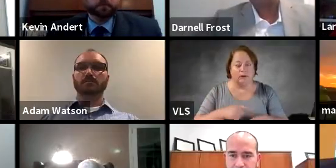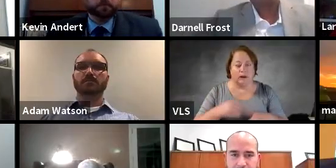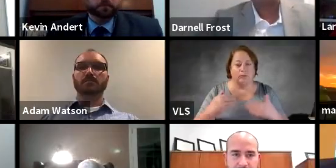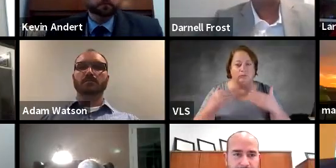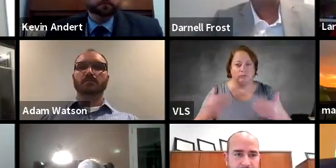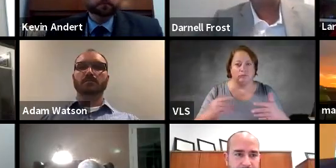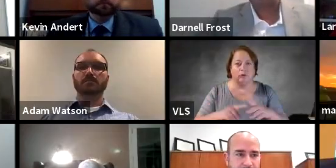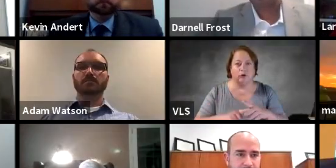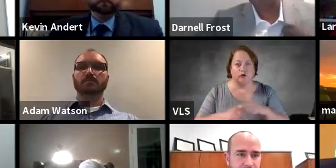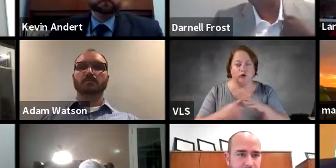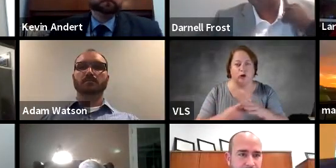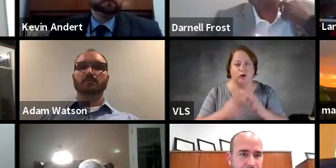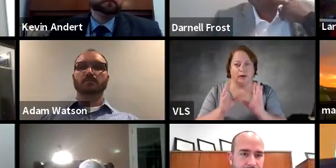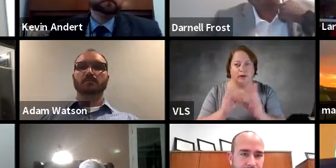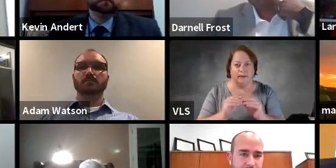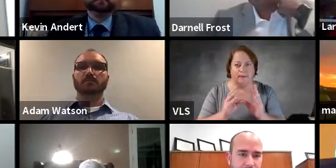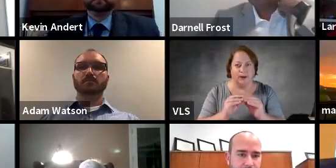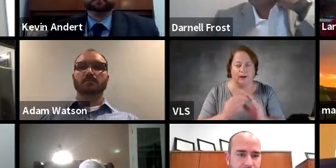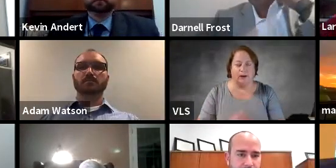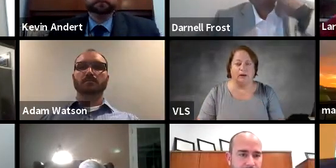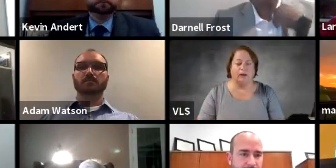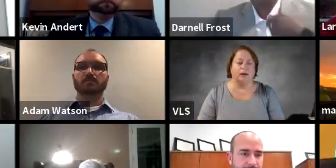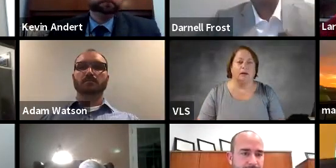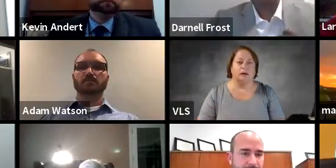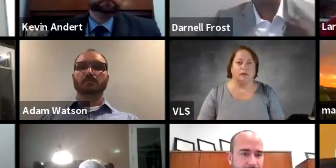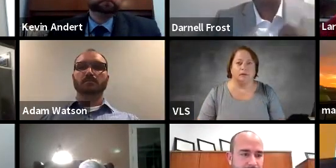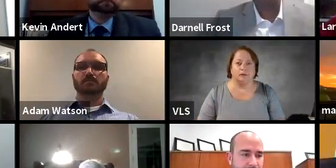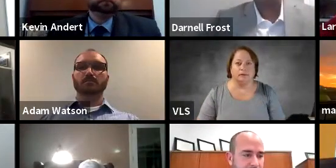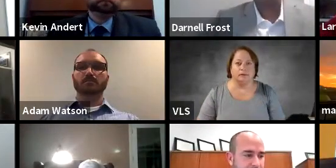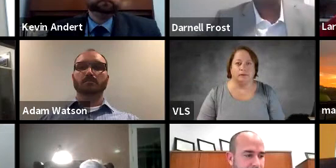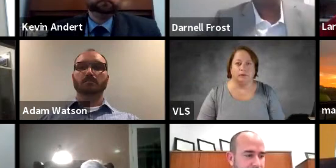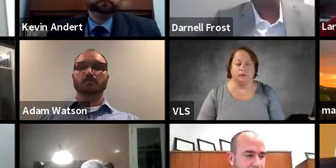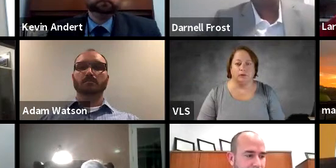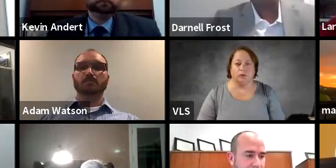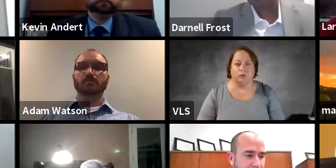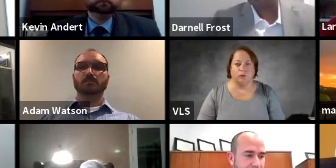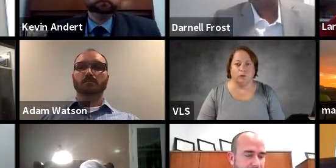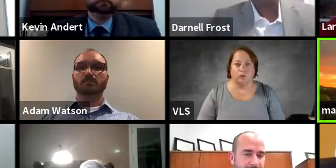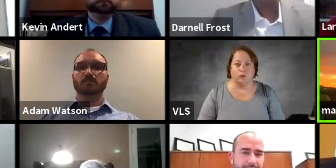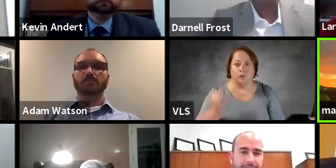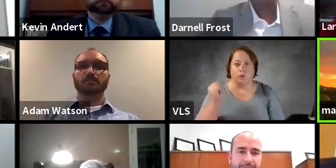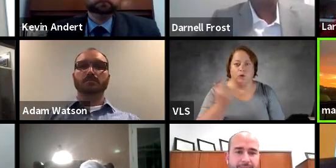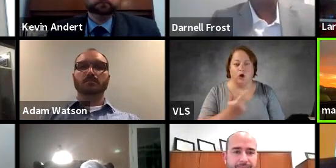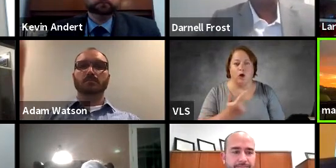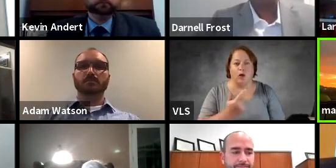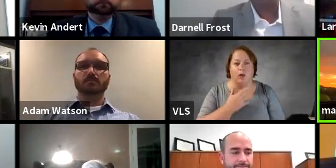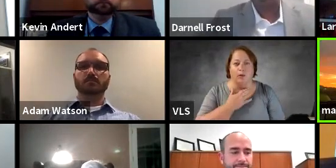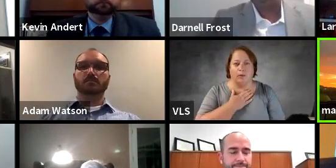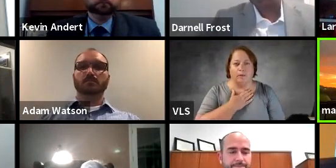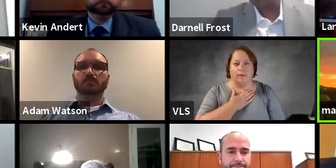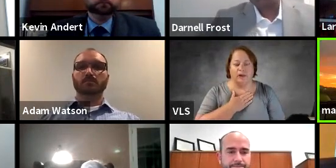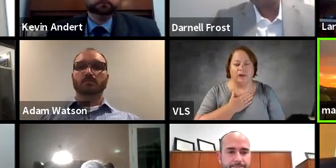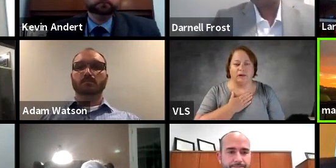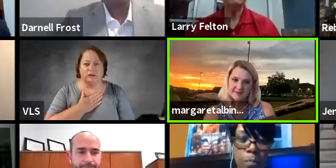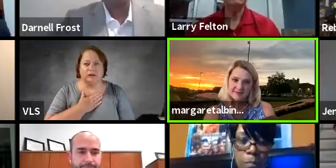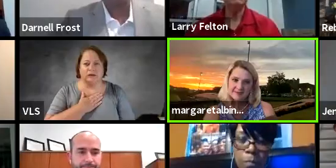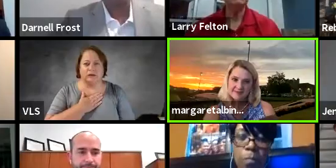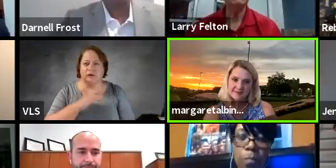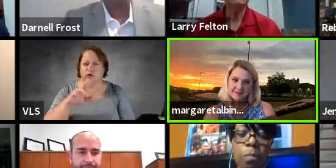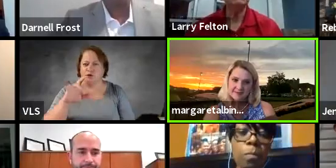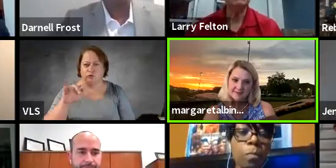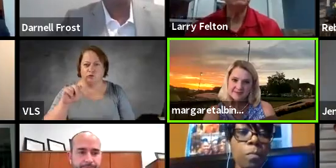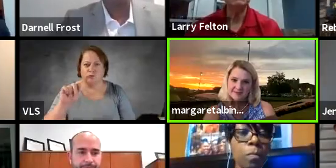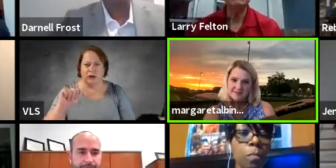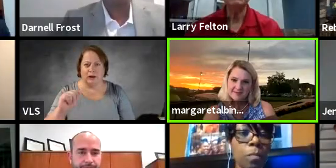and proceed with starting our meeting. Would everyone please, is Rita on